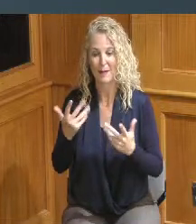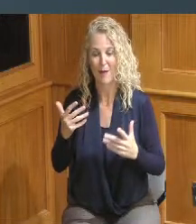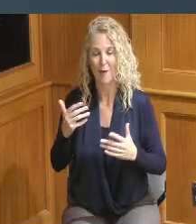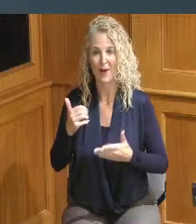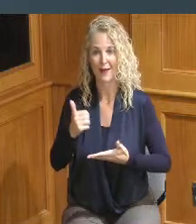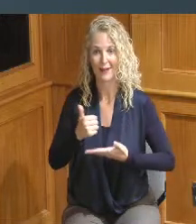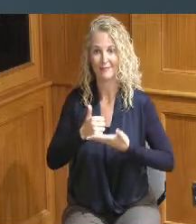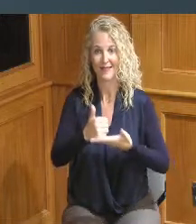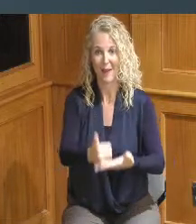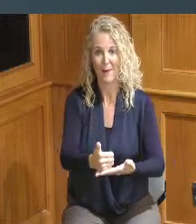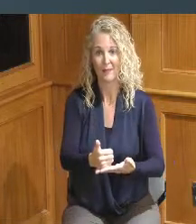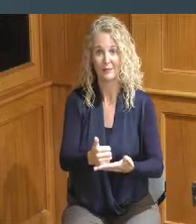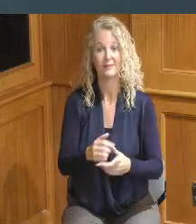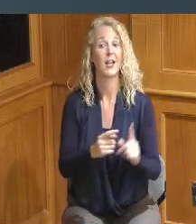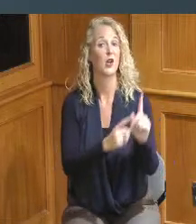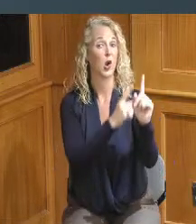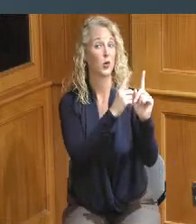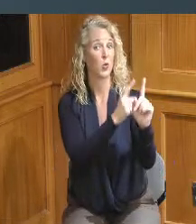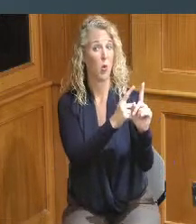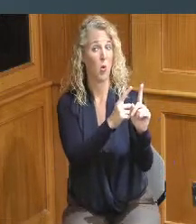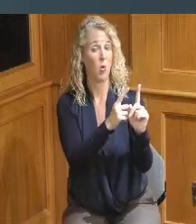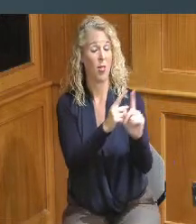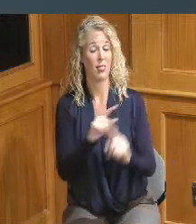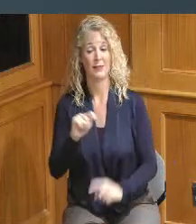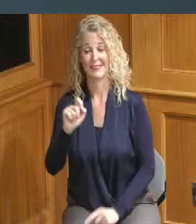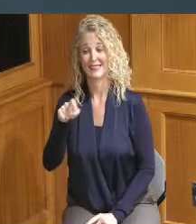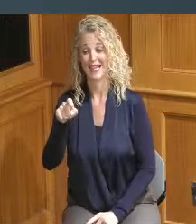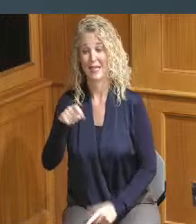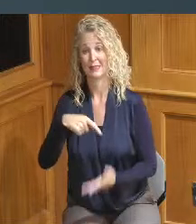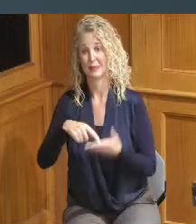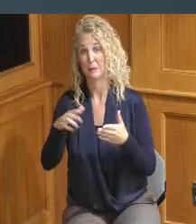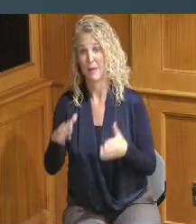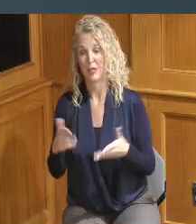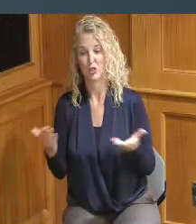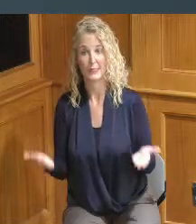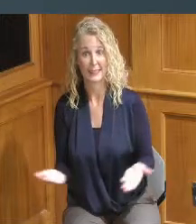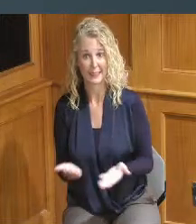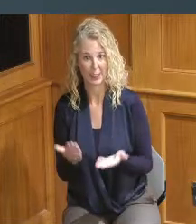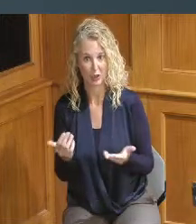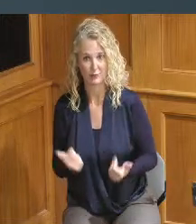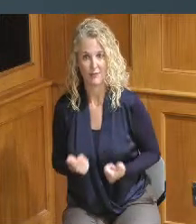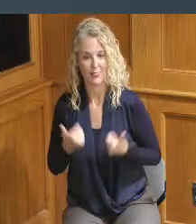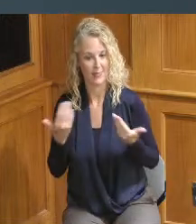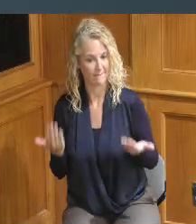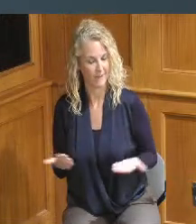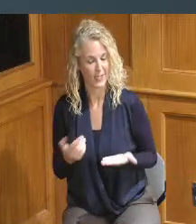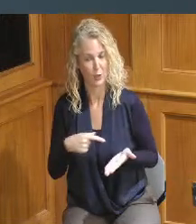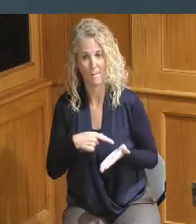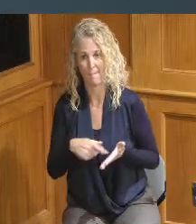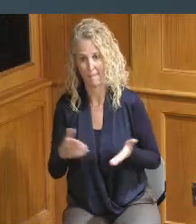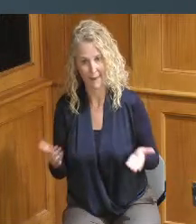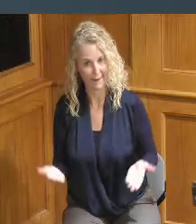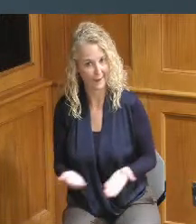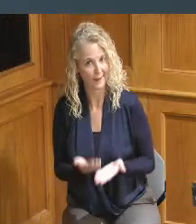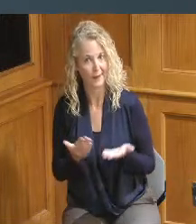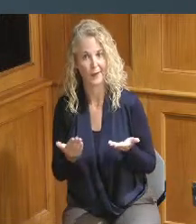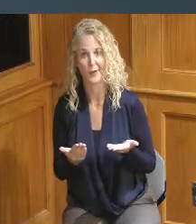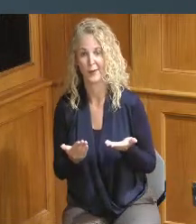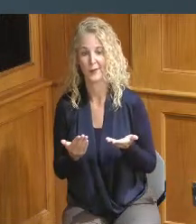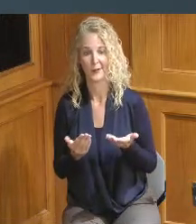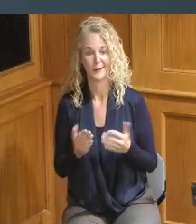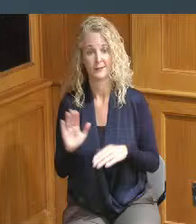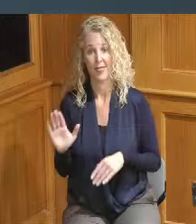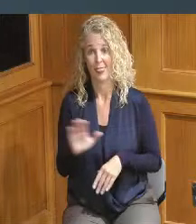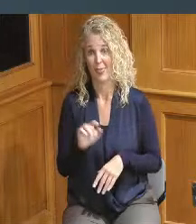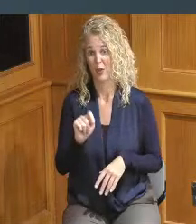have taxpayers throughout Hamilton County who are here, who are citizens of Hamilton County, who have paid